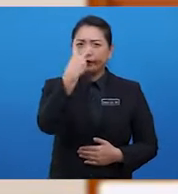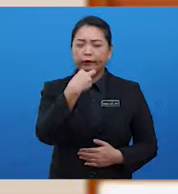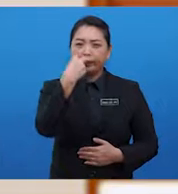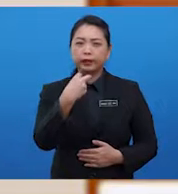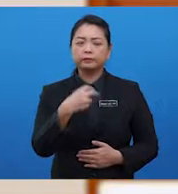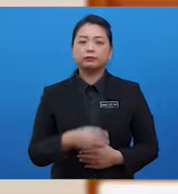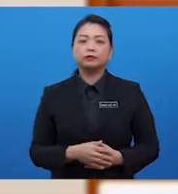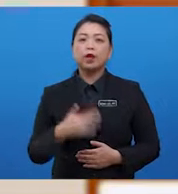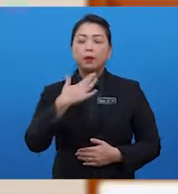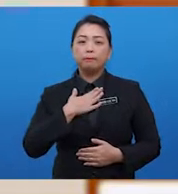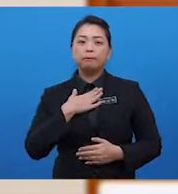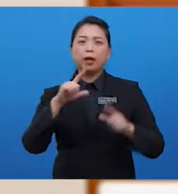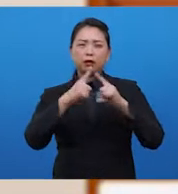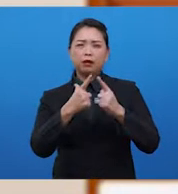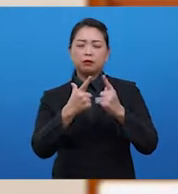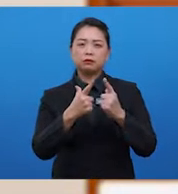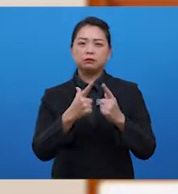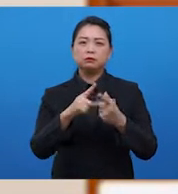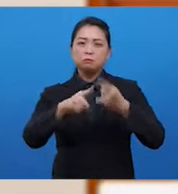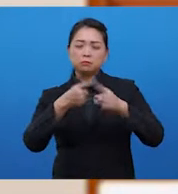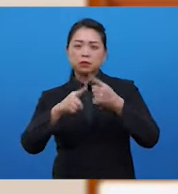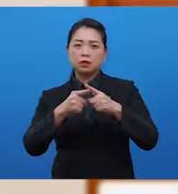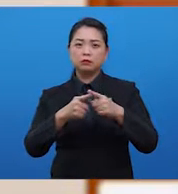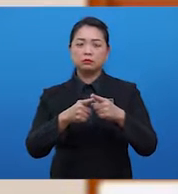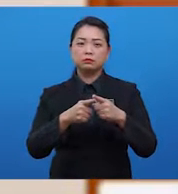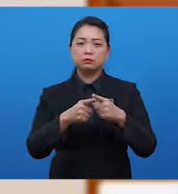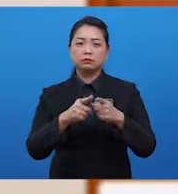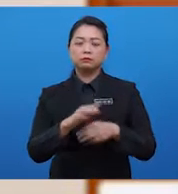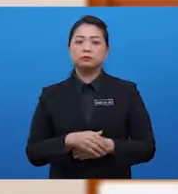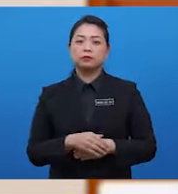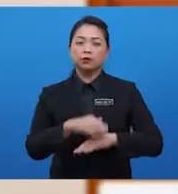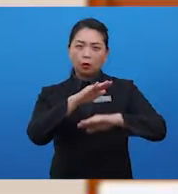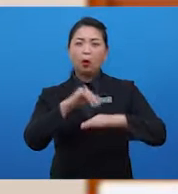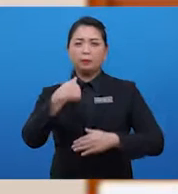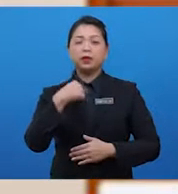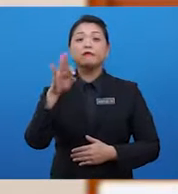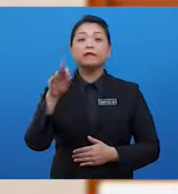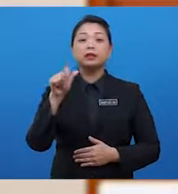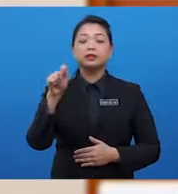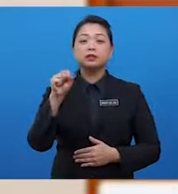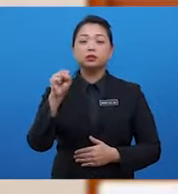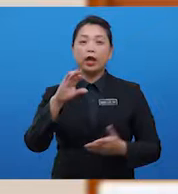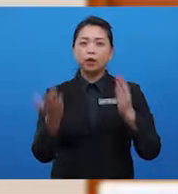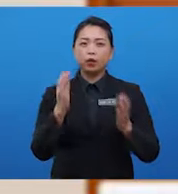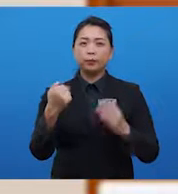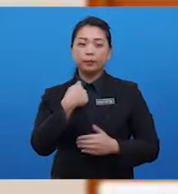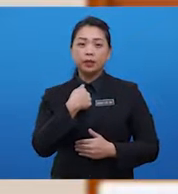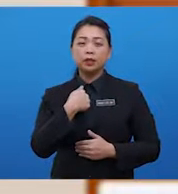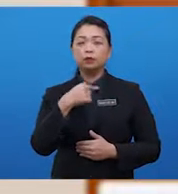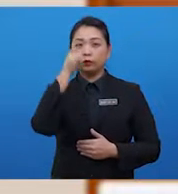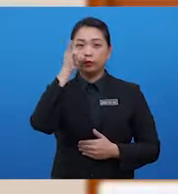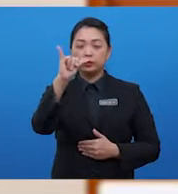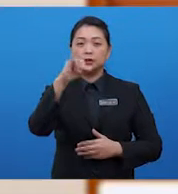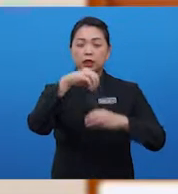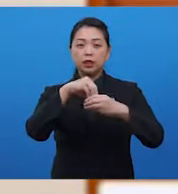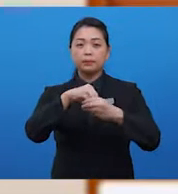My classmates have written the word fatso and compared me to a rhinoceros on my Facebook wall.